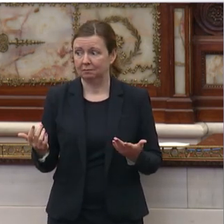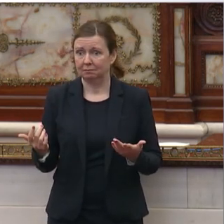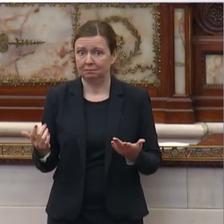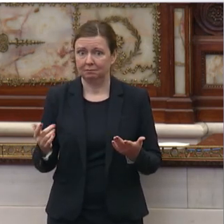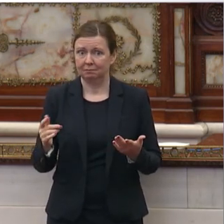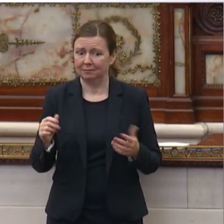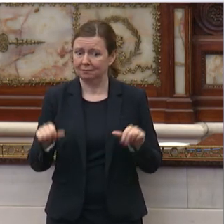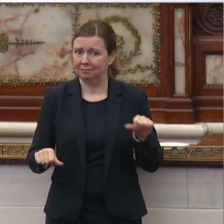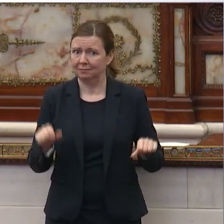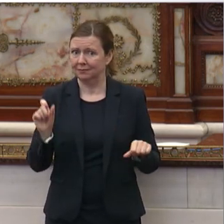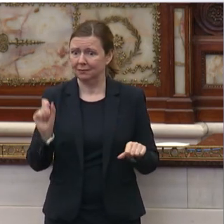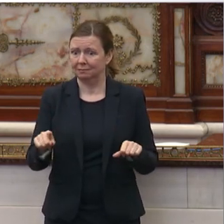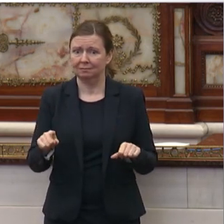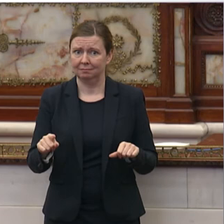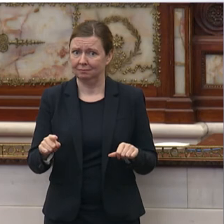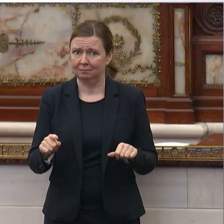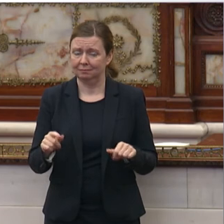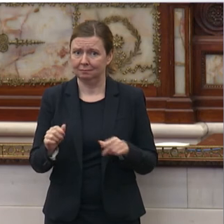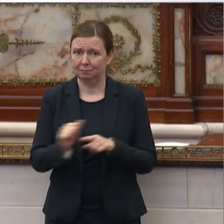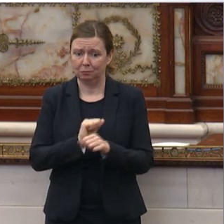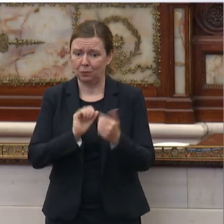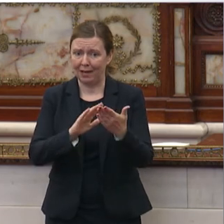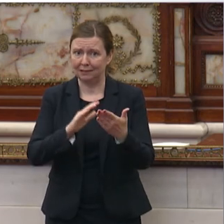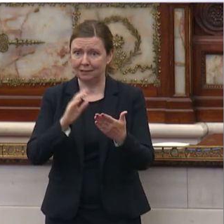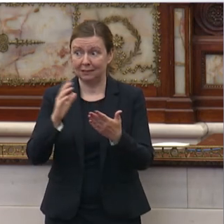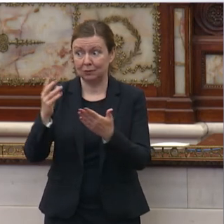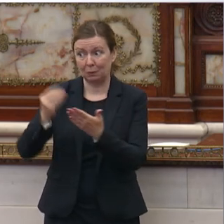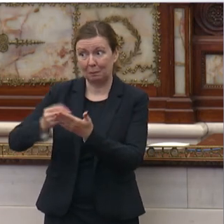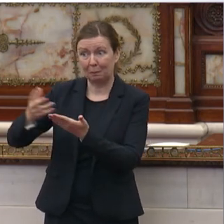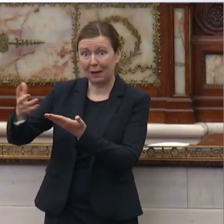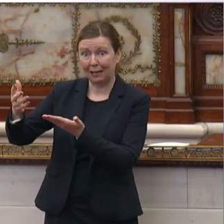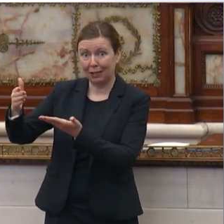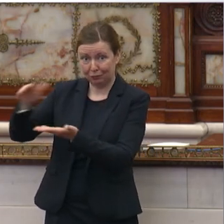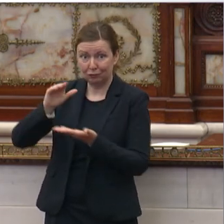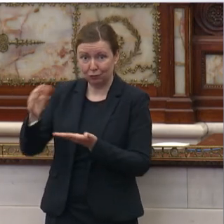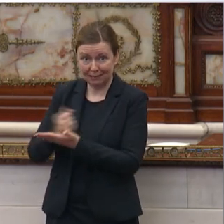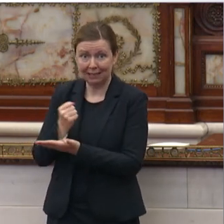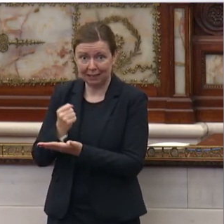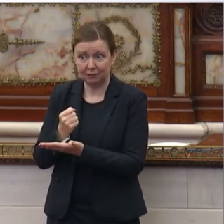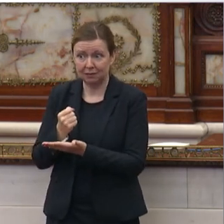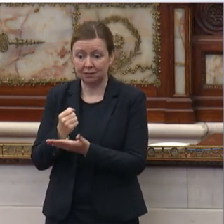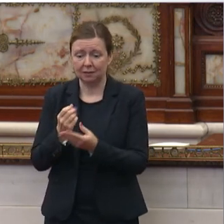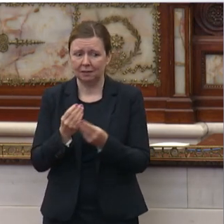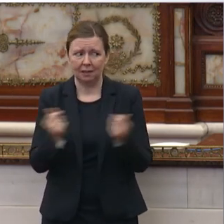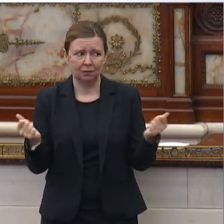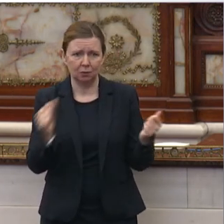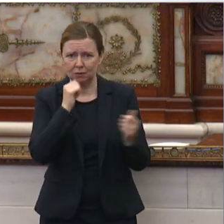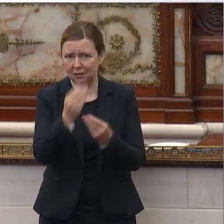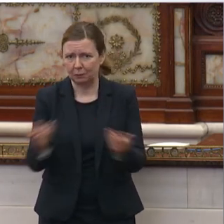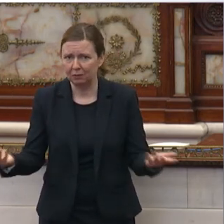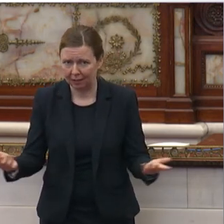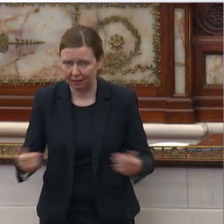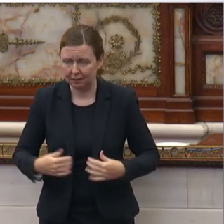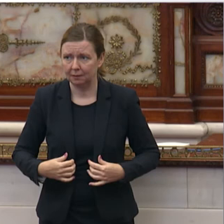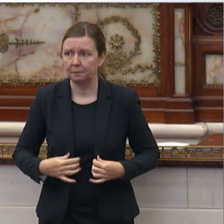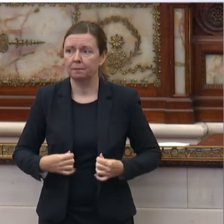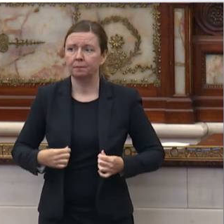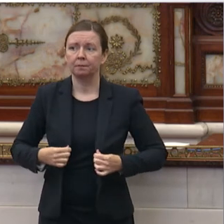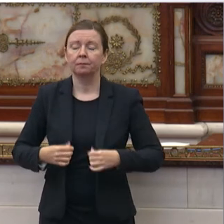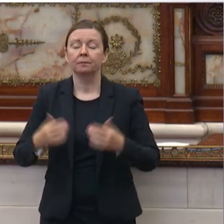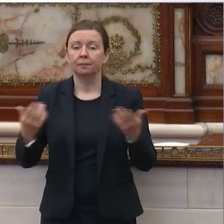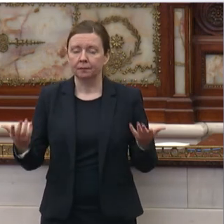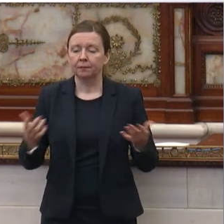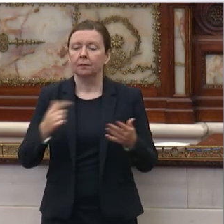questionable practices for money received and solutions not provided. So with that,